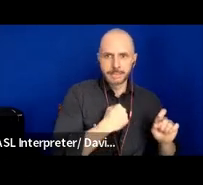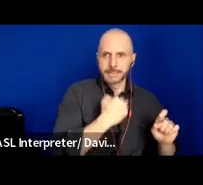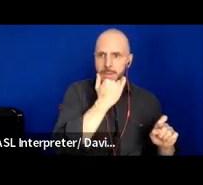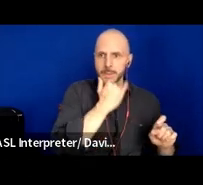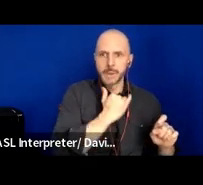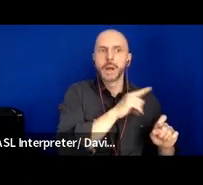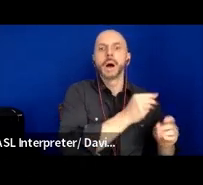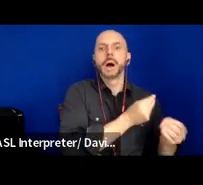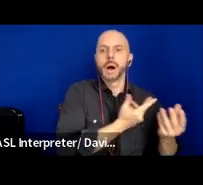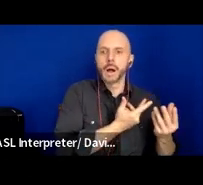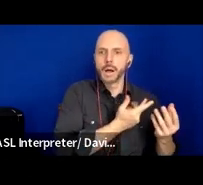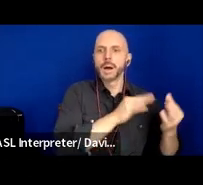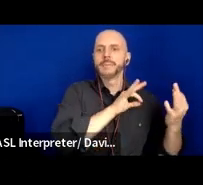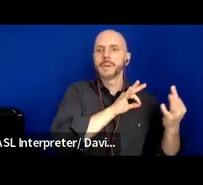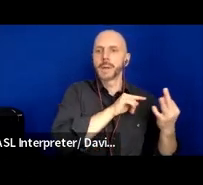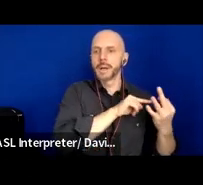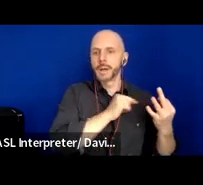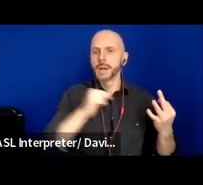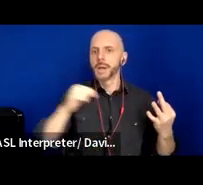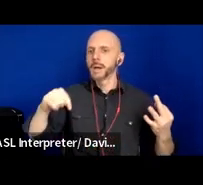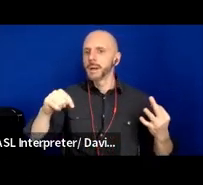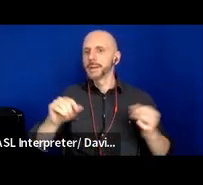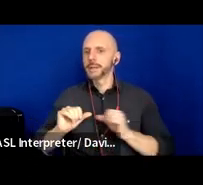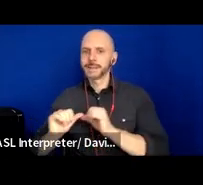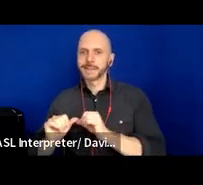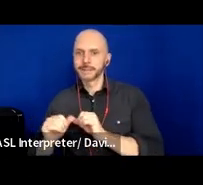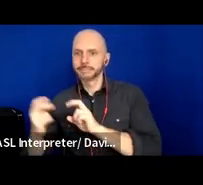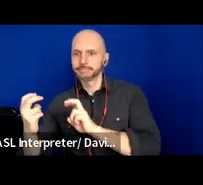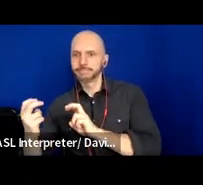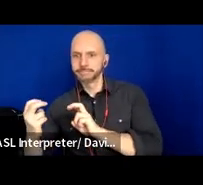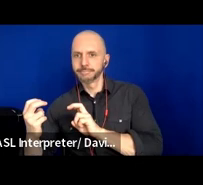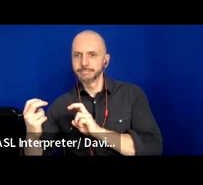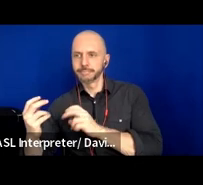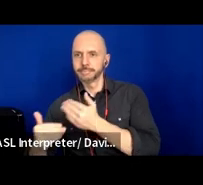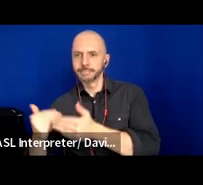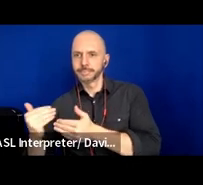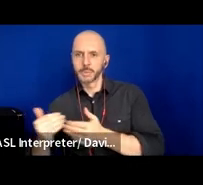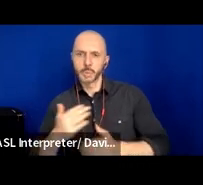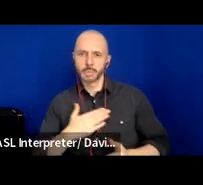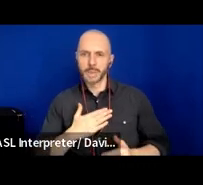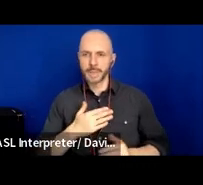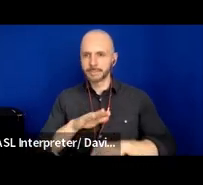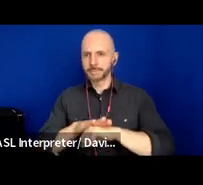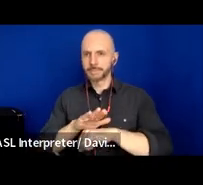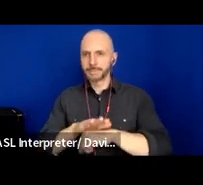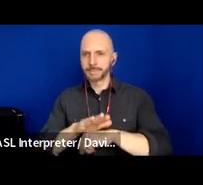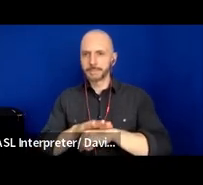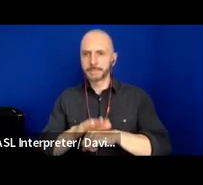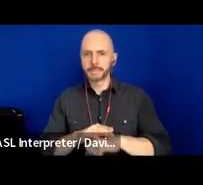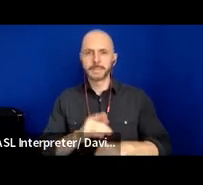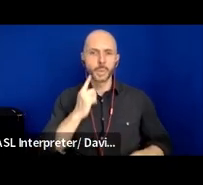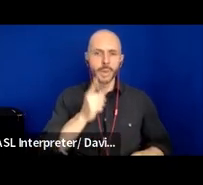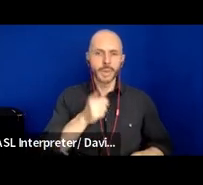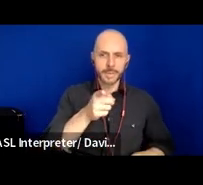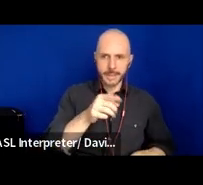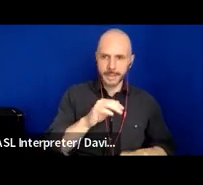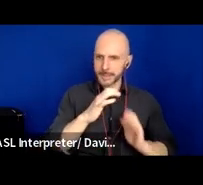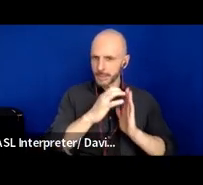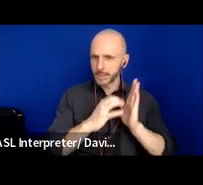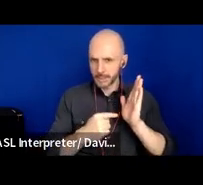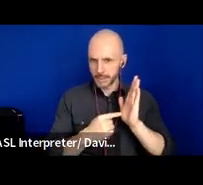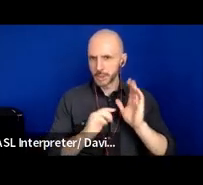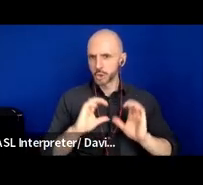have the conversation. So that's what I would say in this moment, but I think there are probably also some other people responding on the chat as well, right?